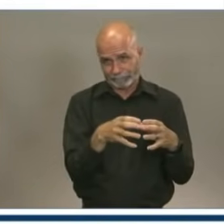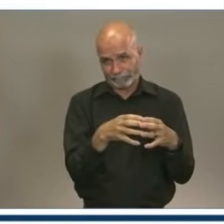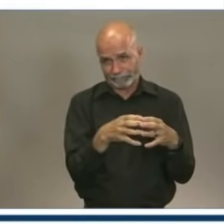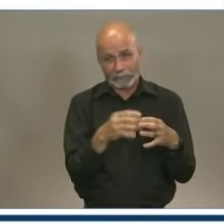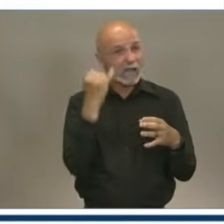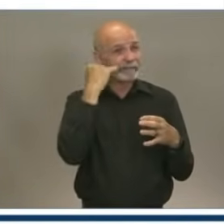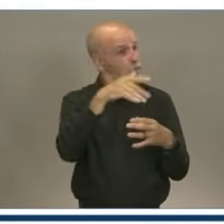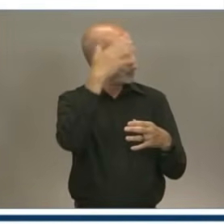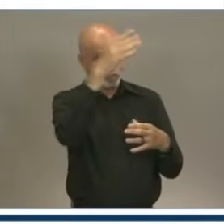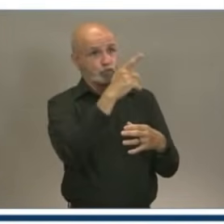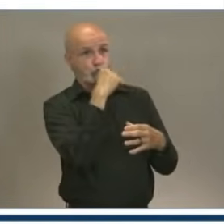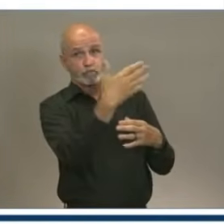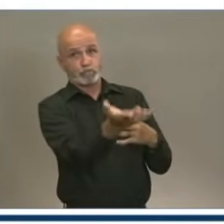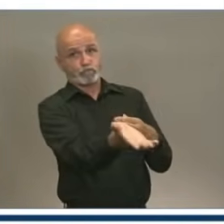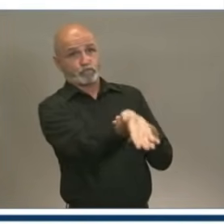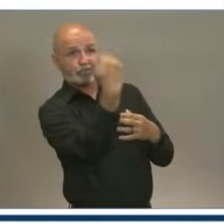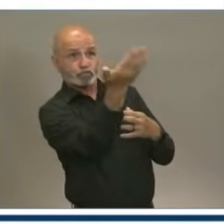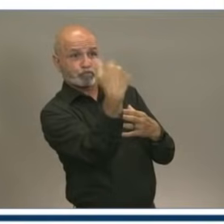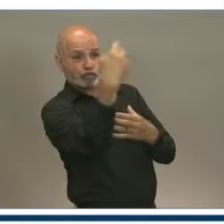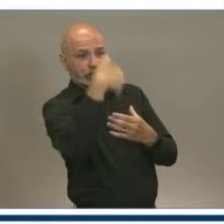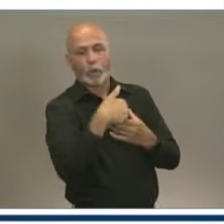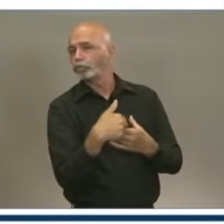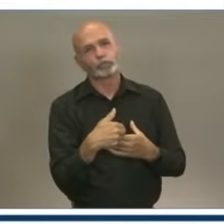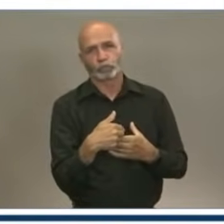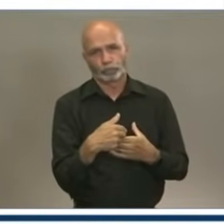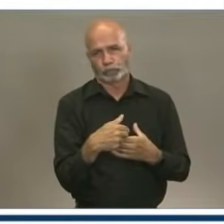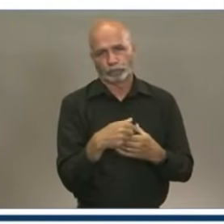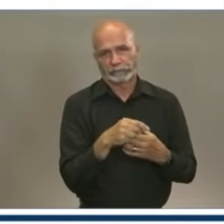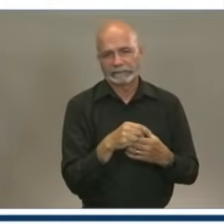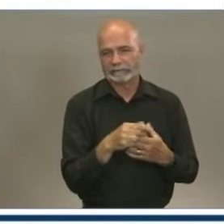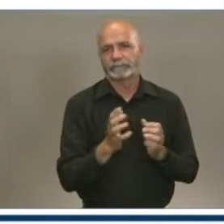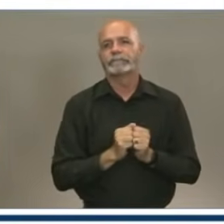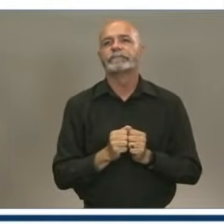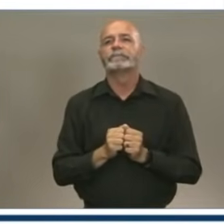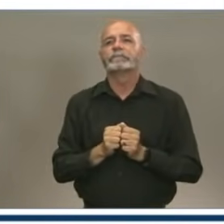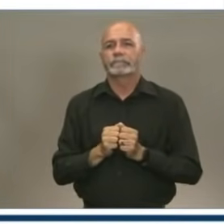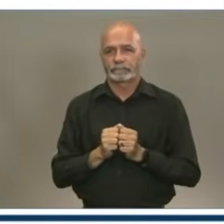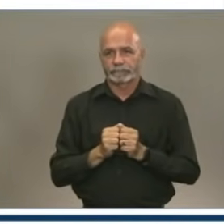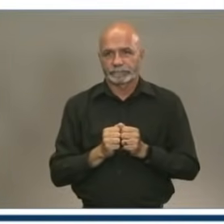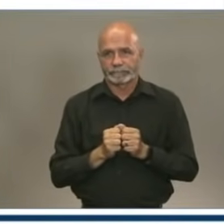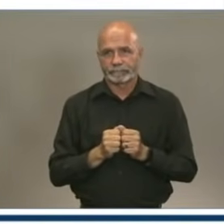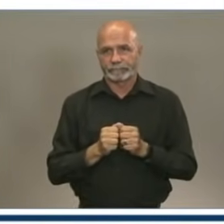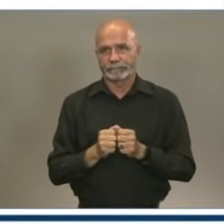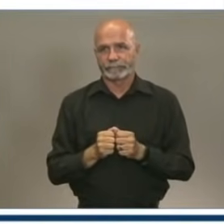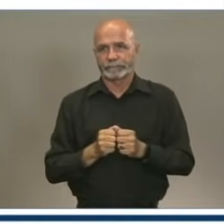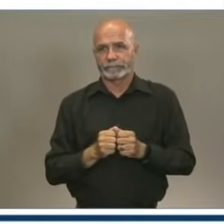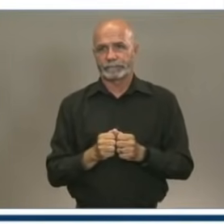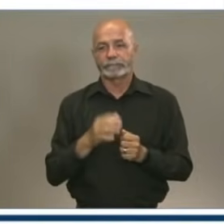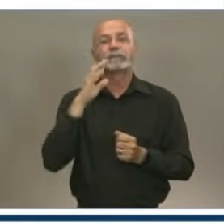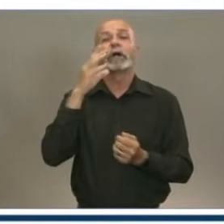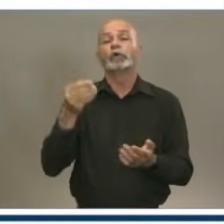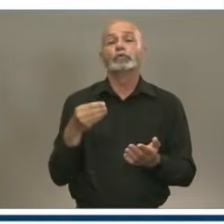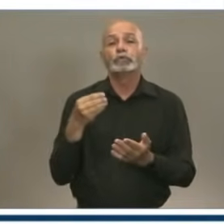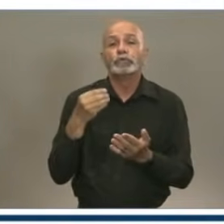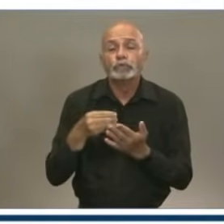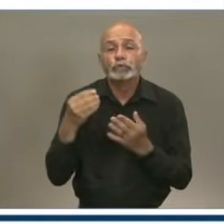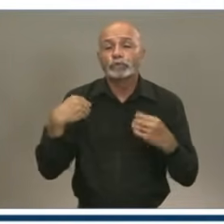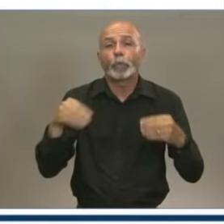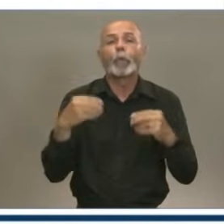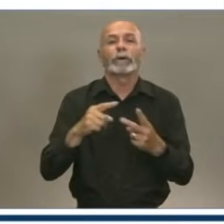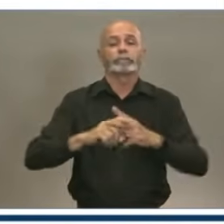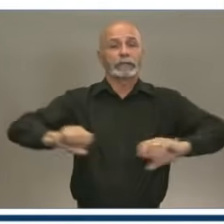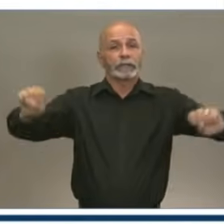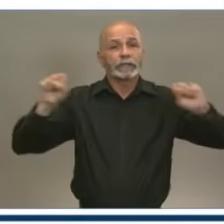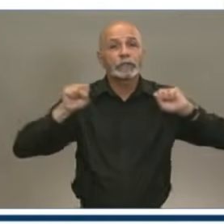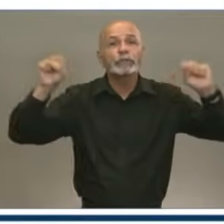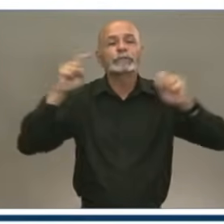you have outside of your own household and outside of necessary contacts at work. Retail stores, gyms, and recreation and